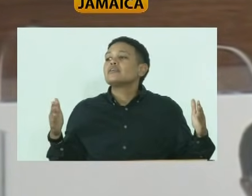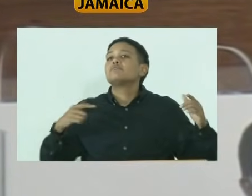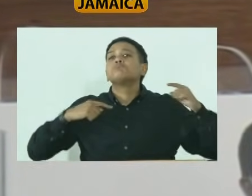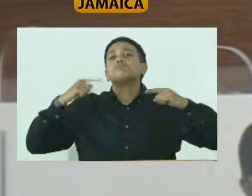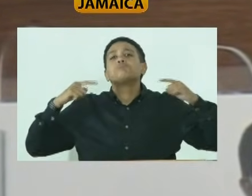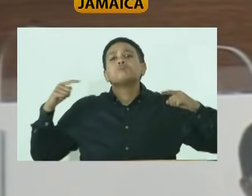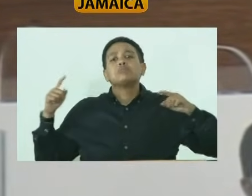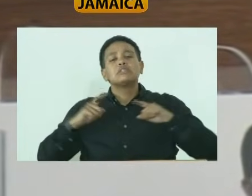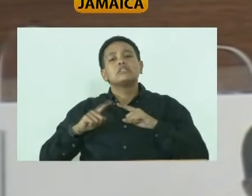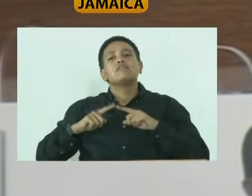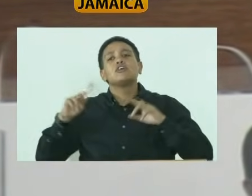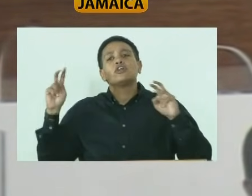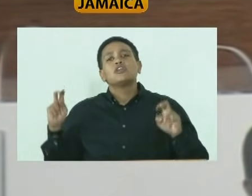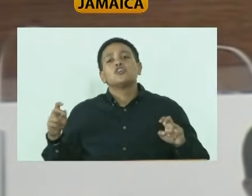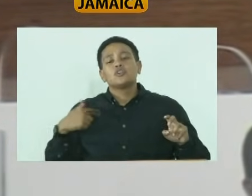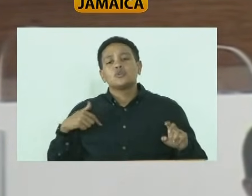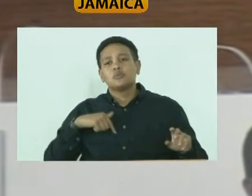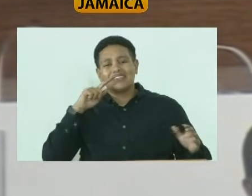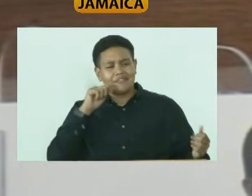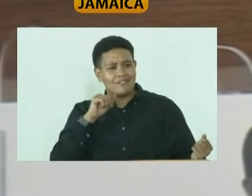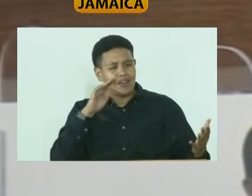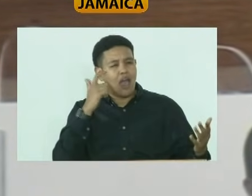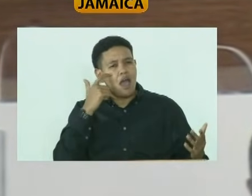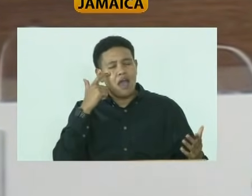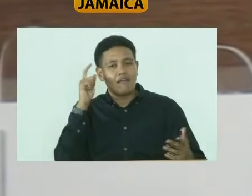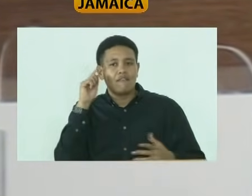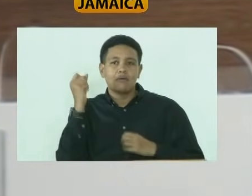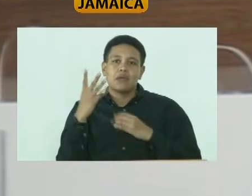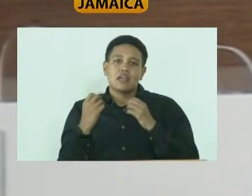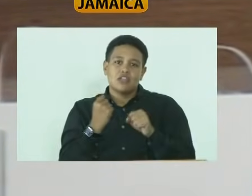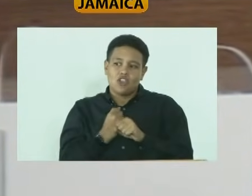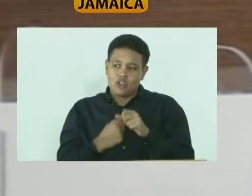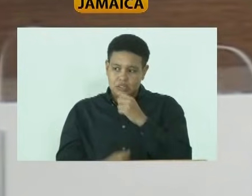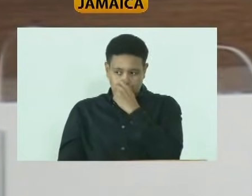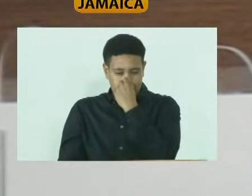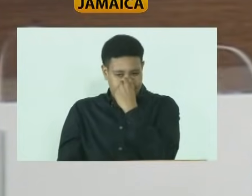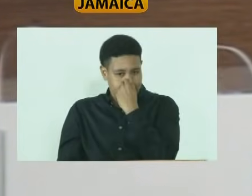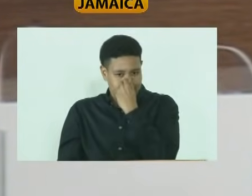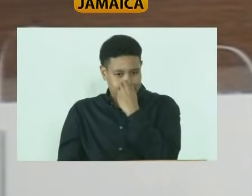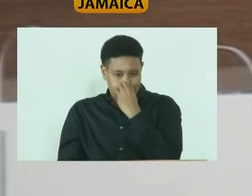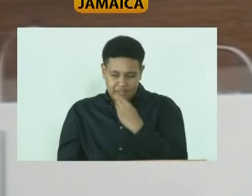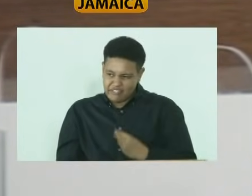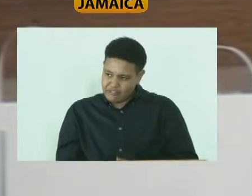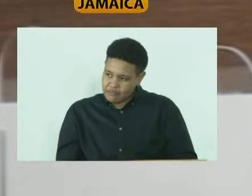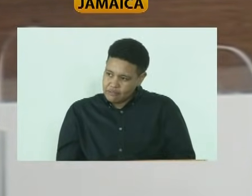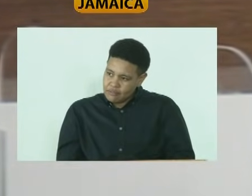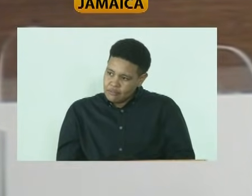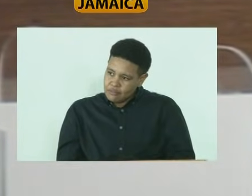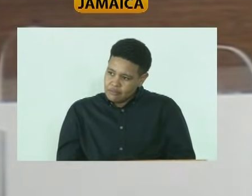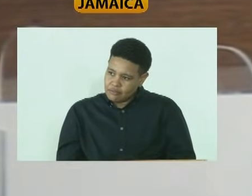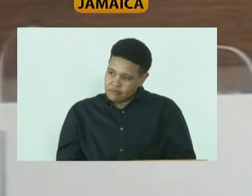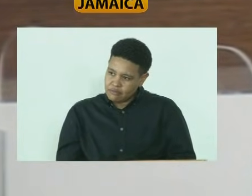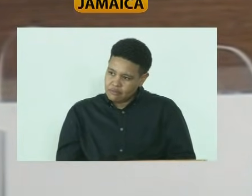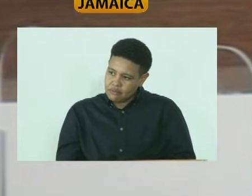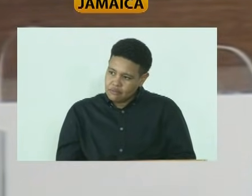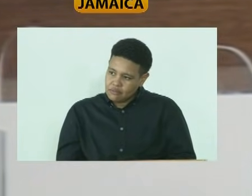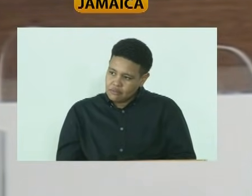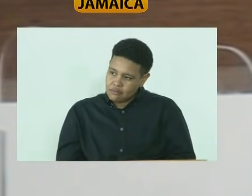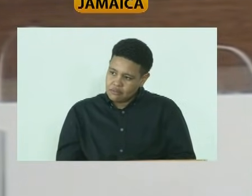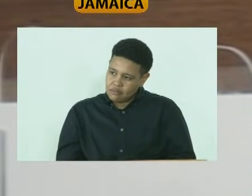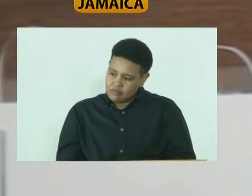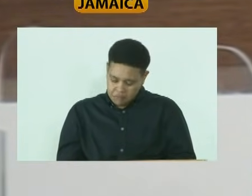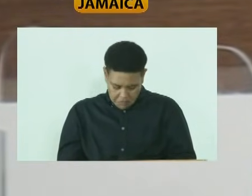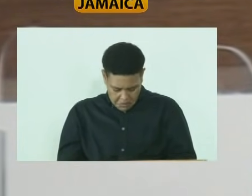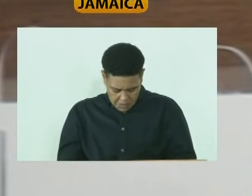wide-ranging issues that we have been facing for decades. Madam Speaker, I just want to point out, because I do not want to